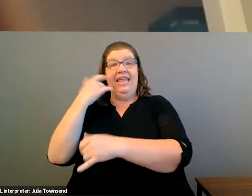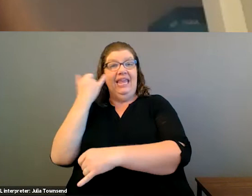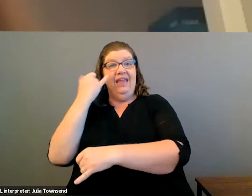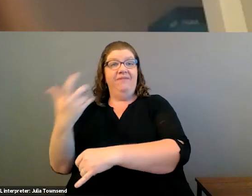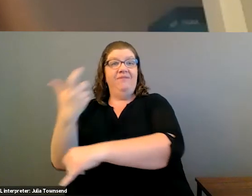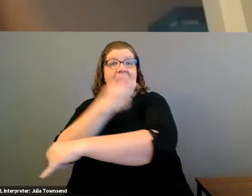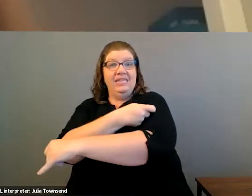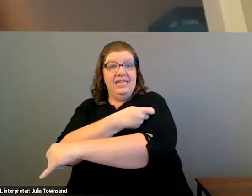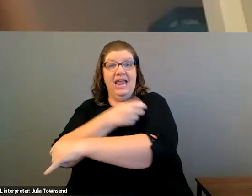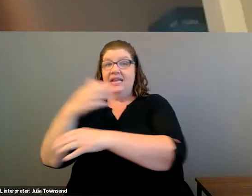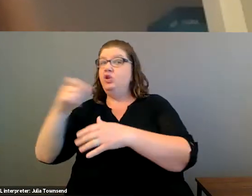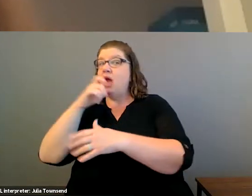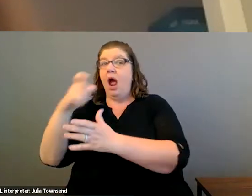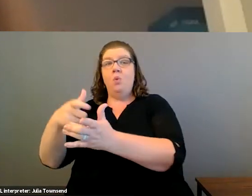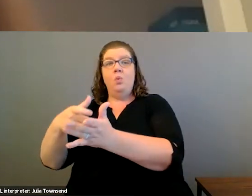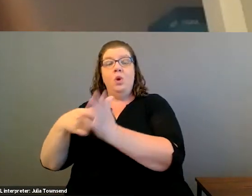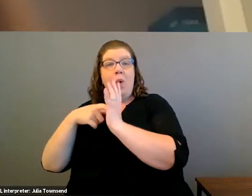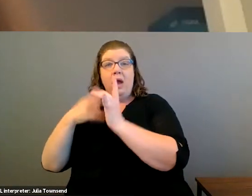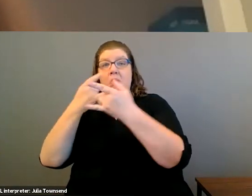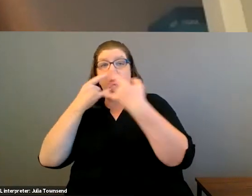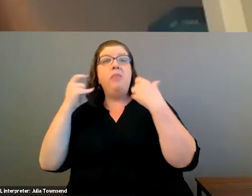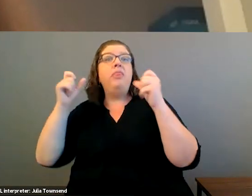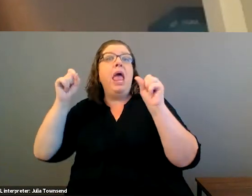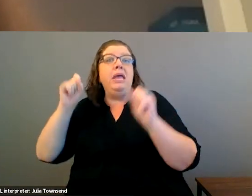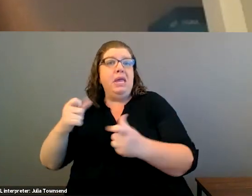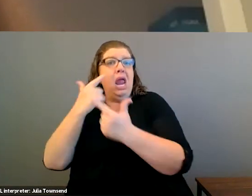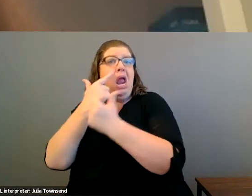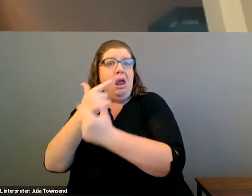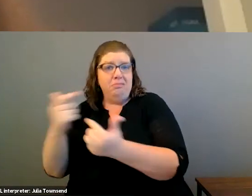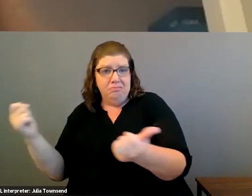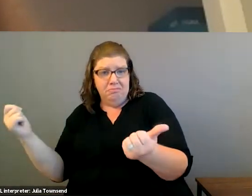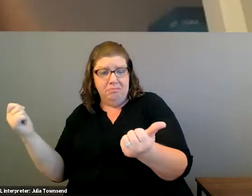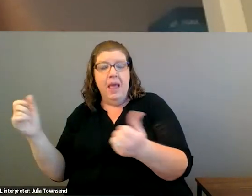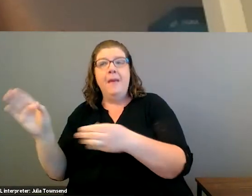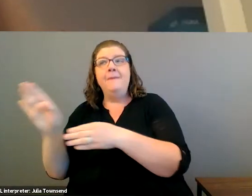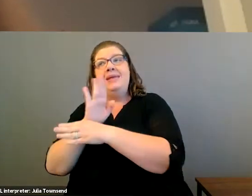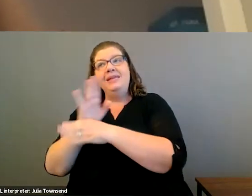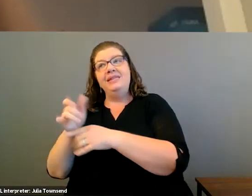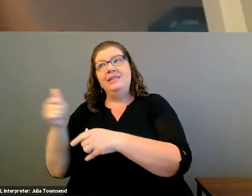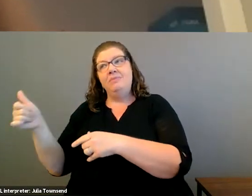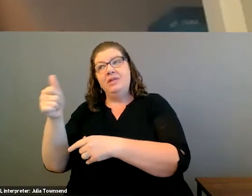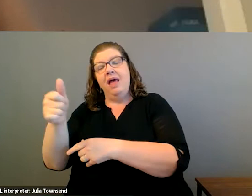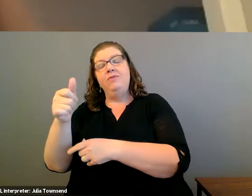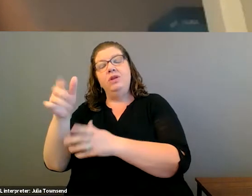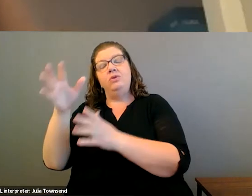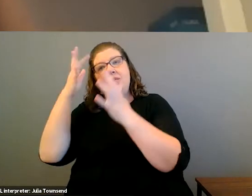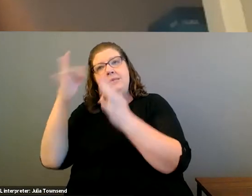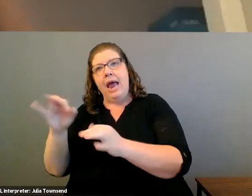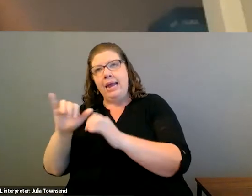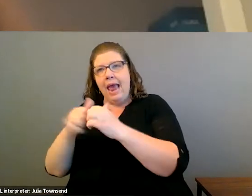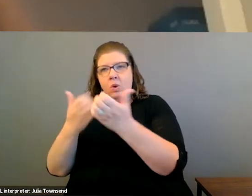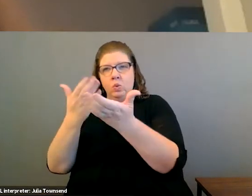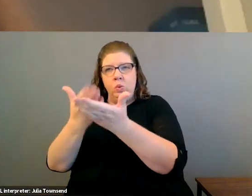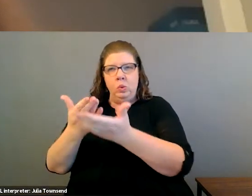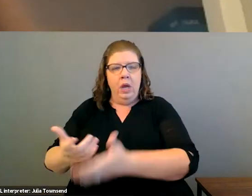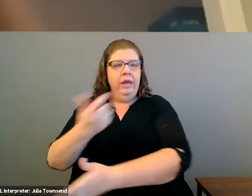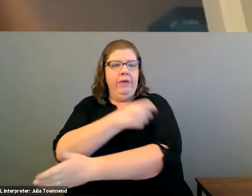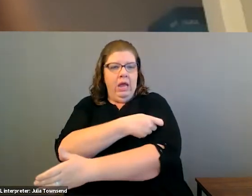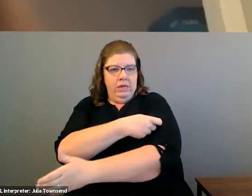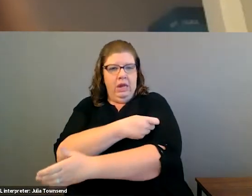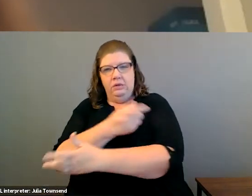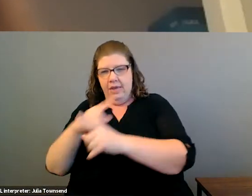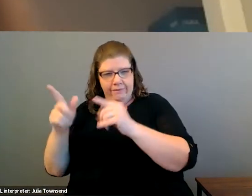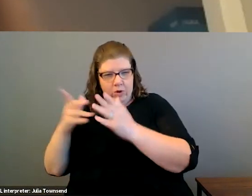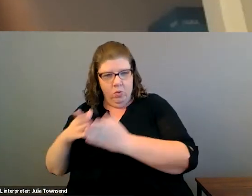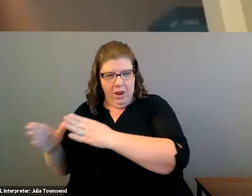wear masks. They may opt to wear masks, and businesses may choose different ways of confirming someone's vaccination status. But